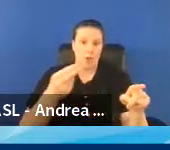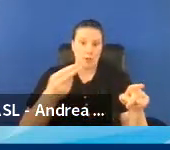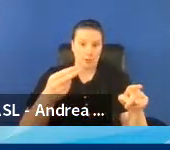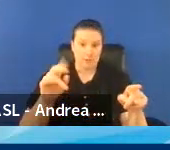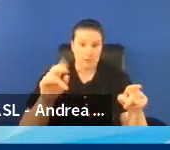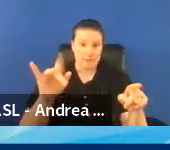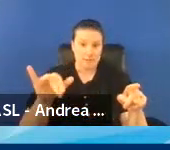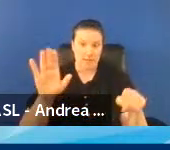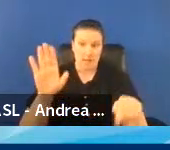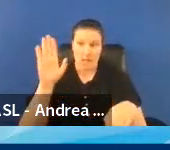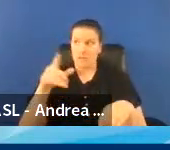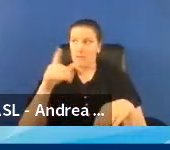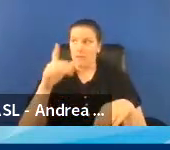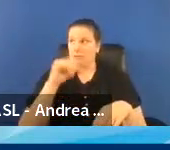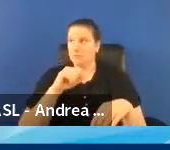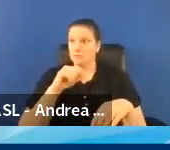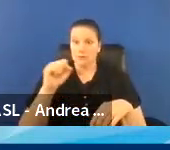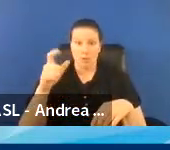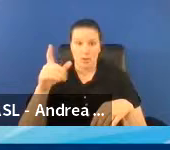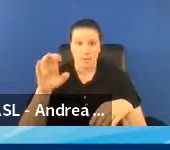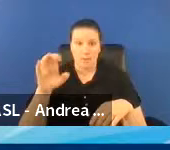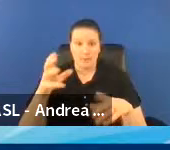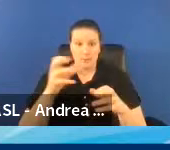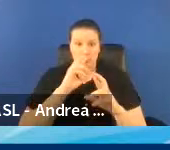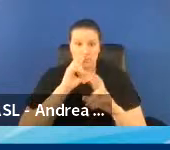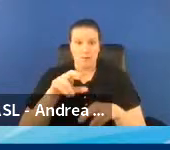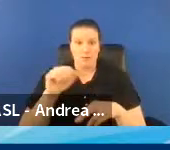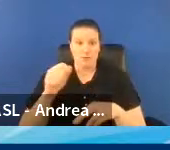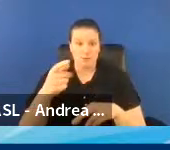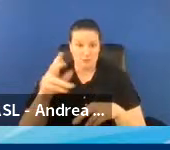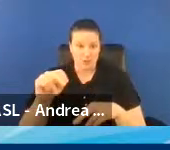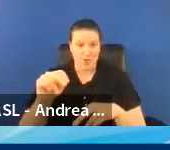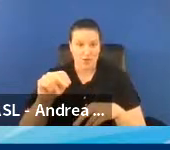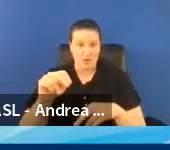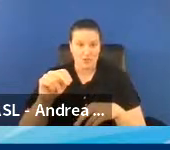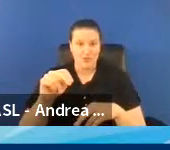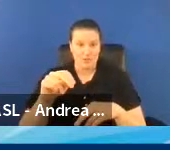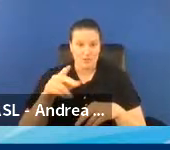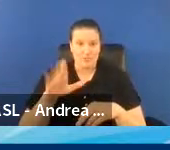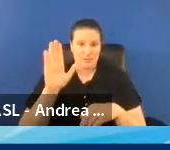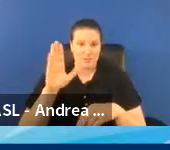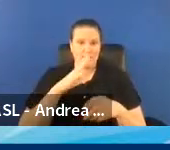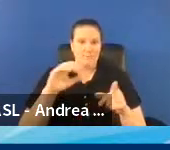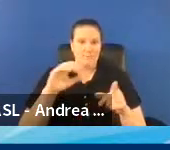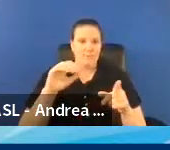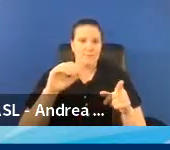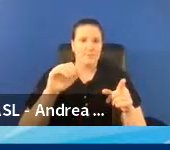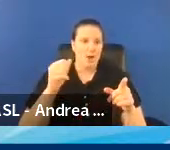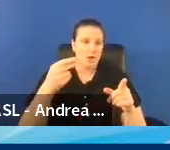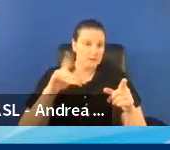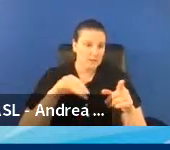hand, and I'm assuming, Salome, you might want to respond to what Sean just raised. But Commissioner Hardesty?